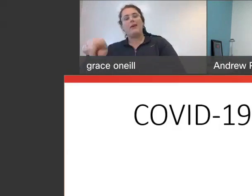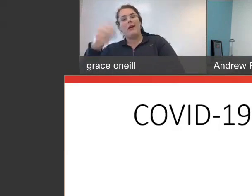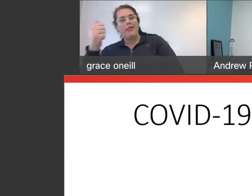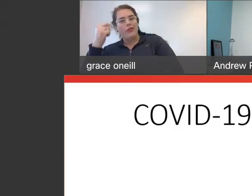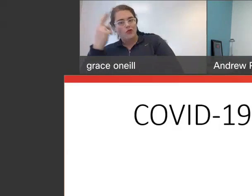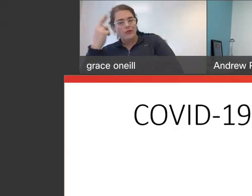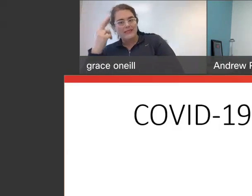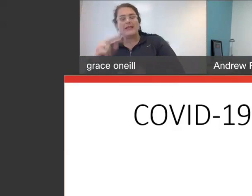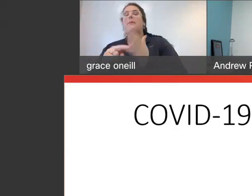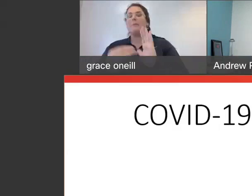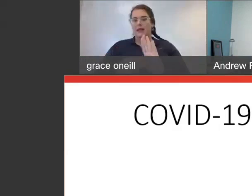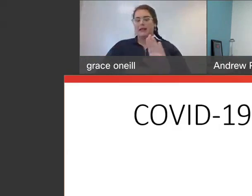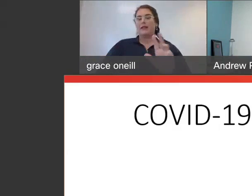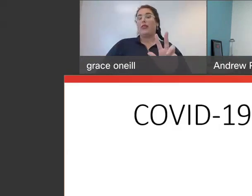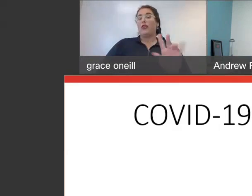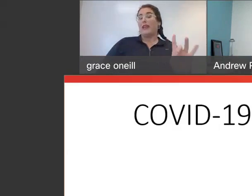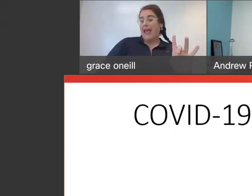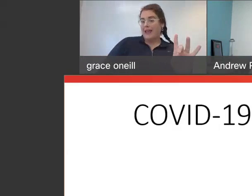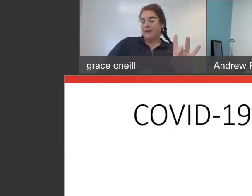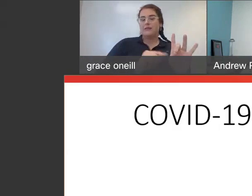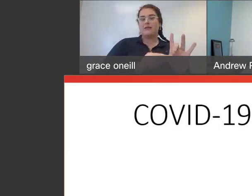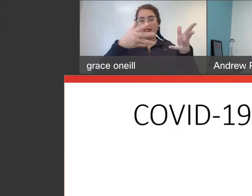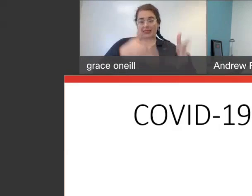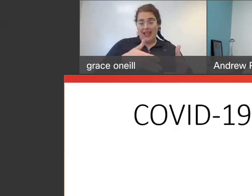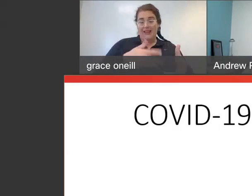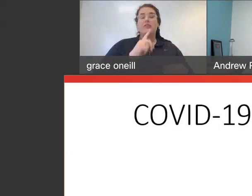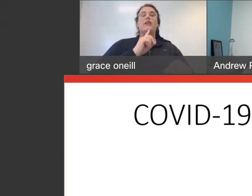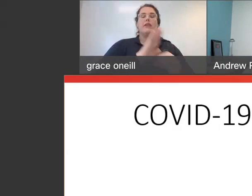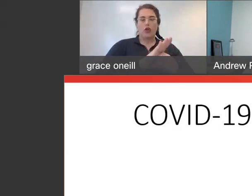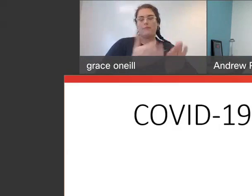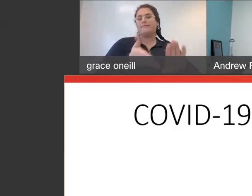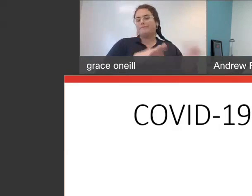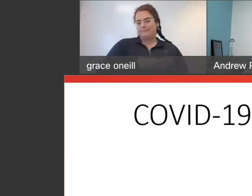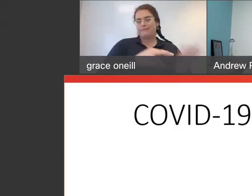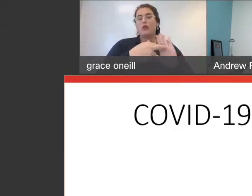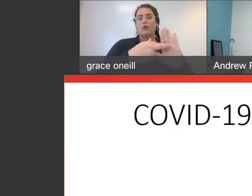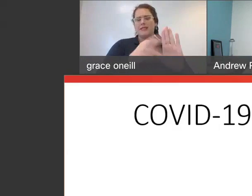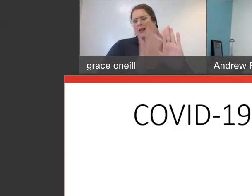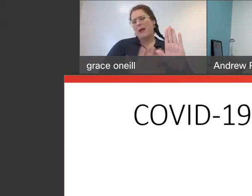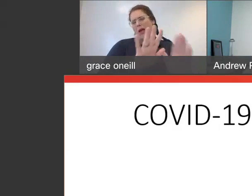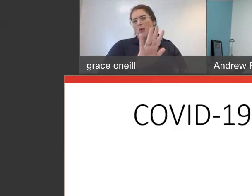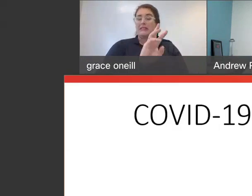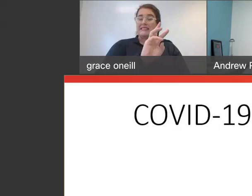had 38 confirmed COVID deaths that represent about 6% of people